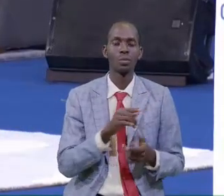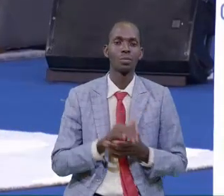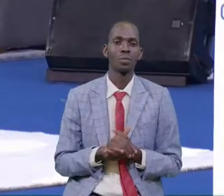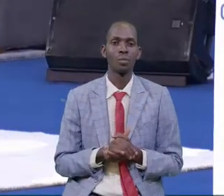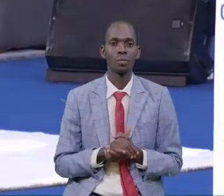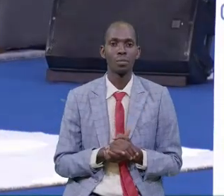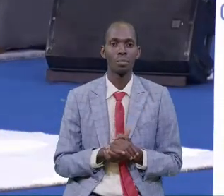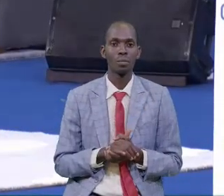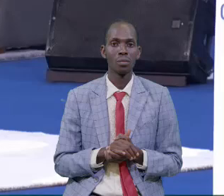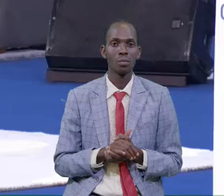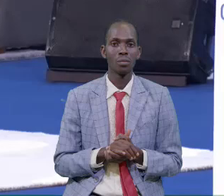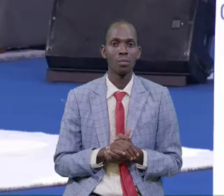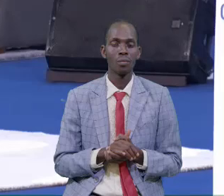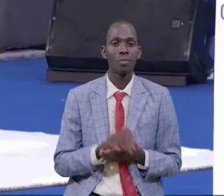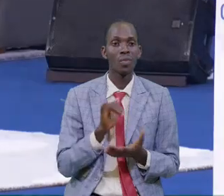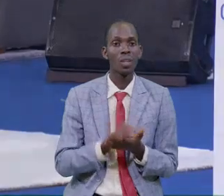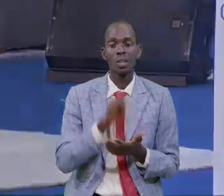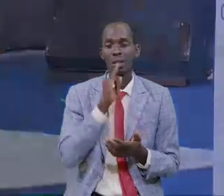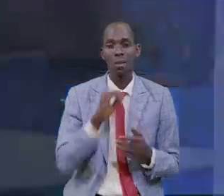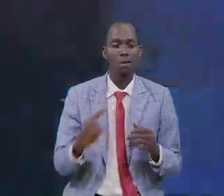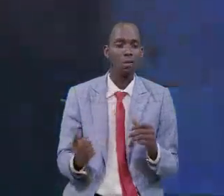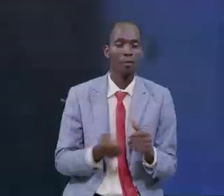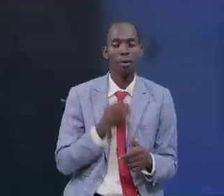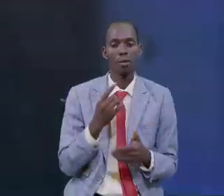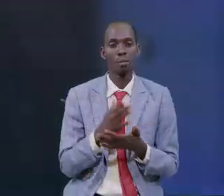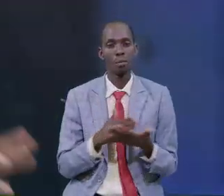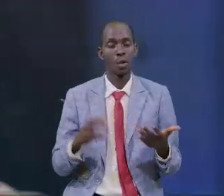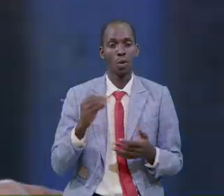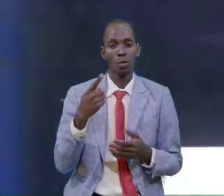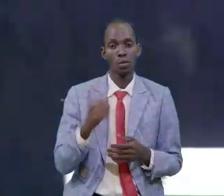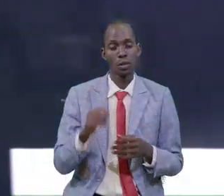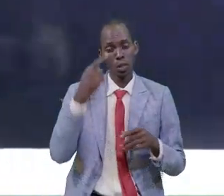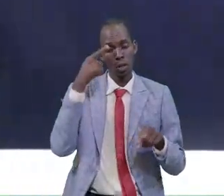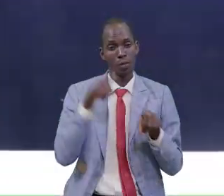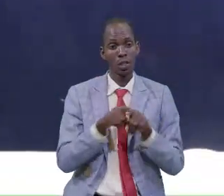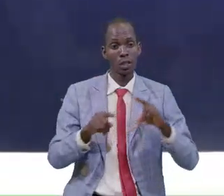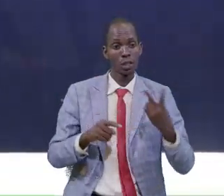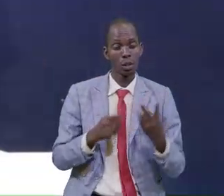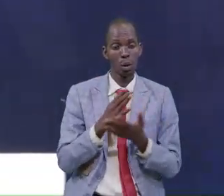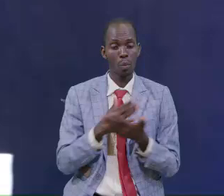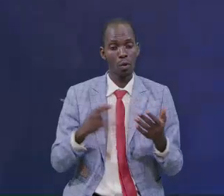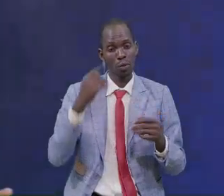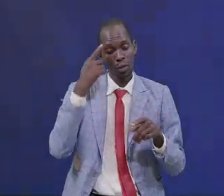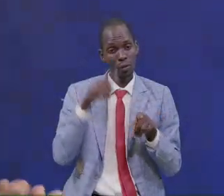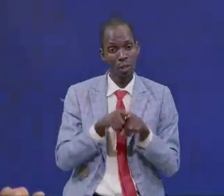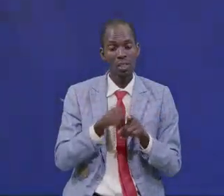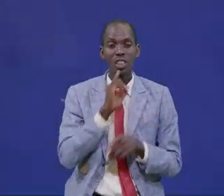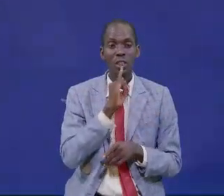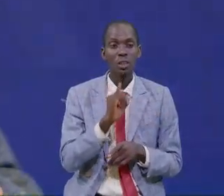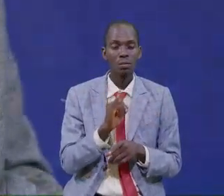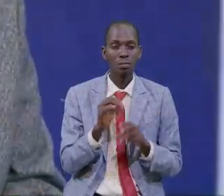That's the first part of the covenant. The second part of the covenant, I am the